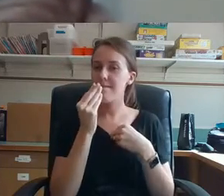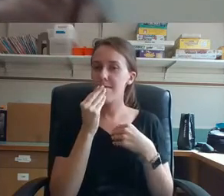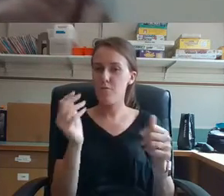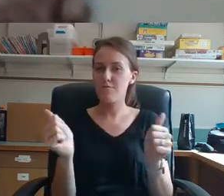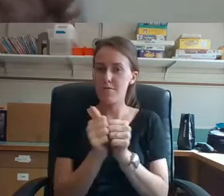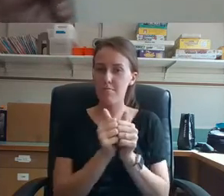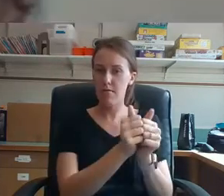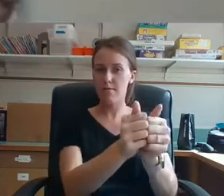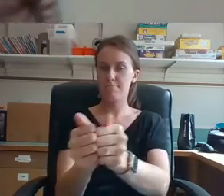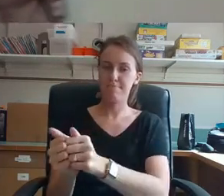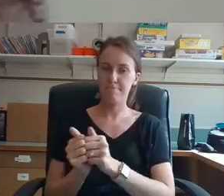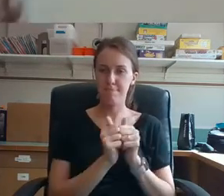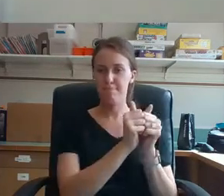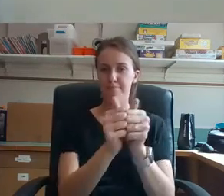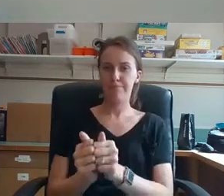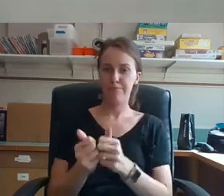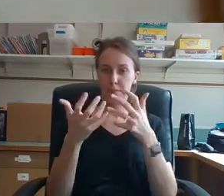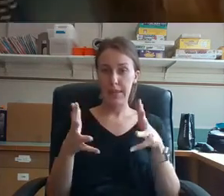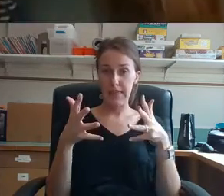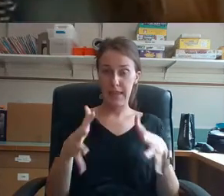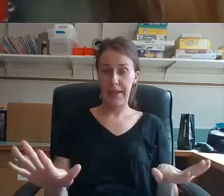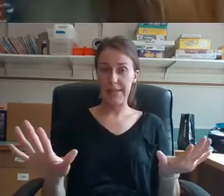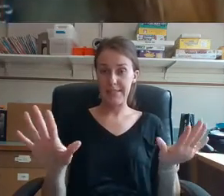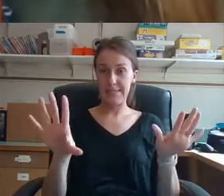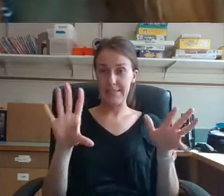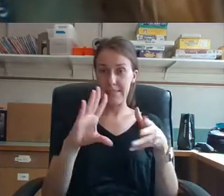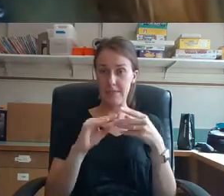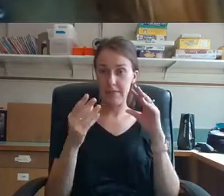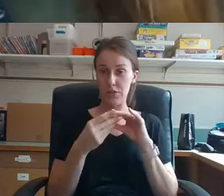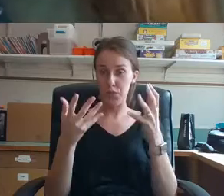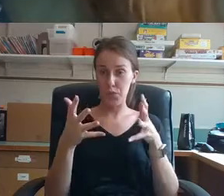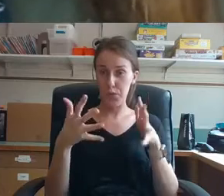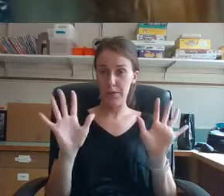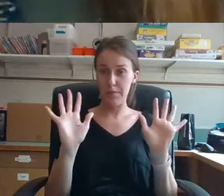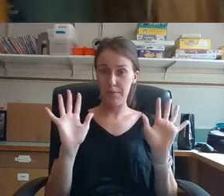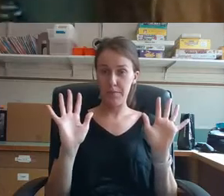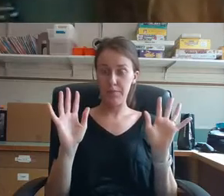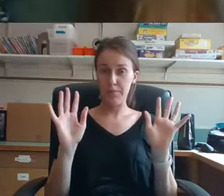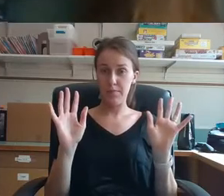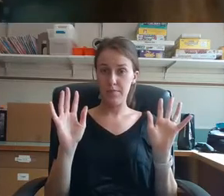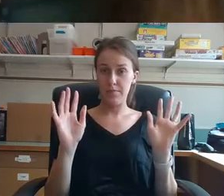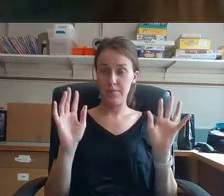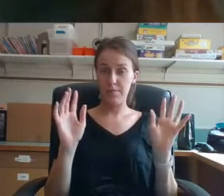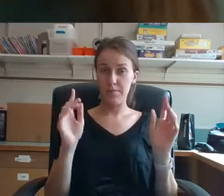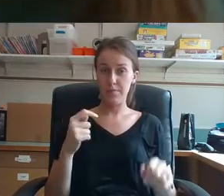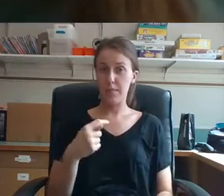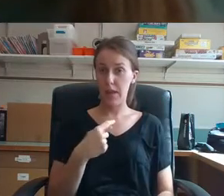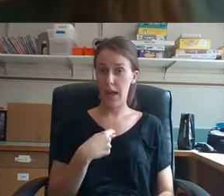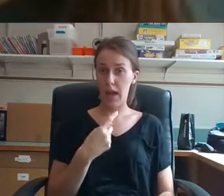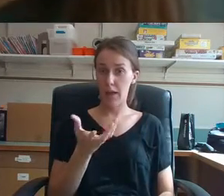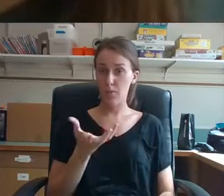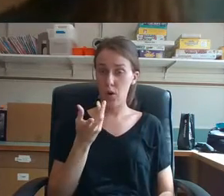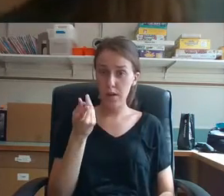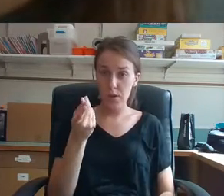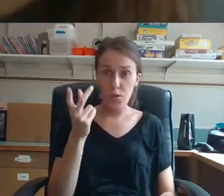the table. And that's the end of the story. I challenge you guys to listen to